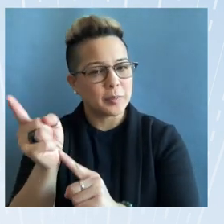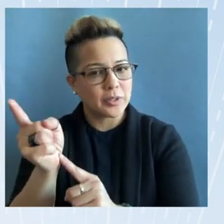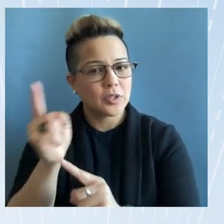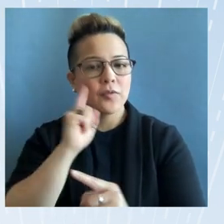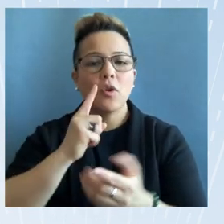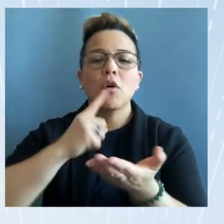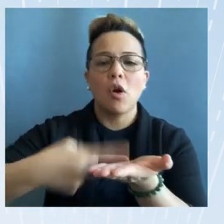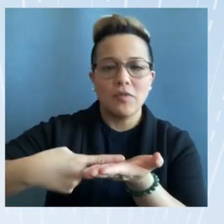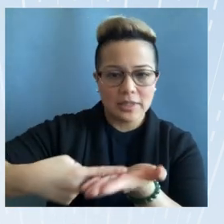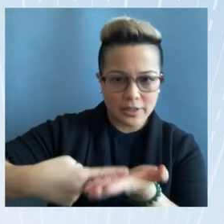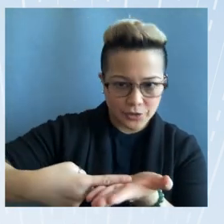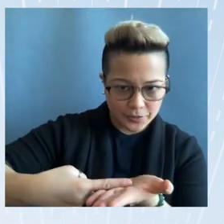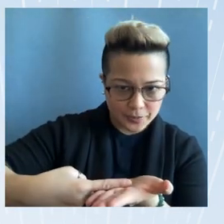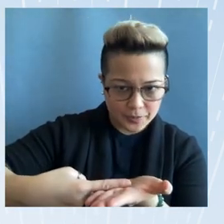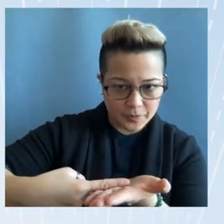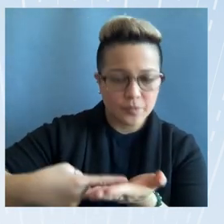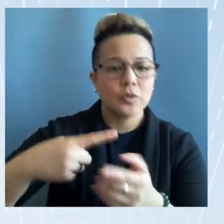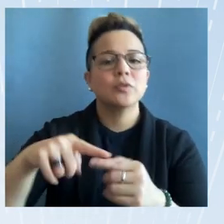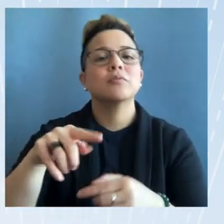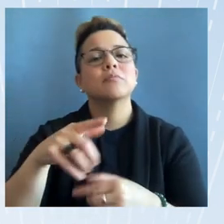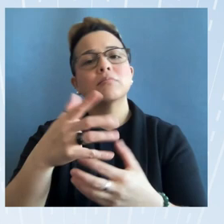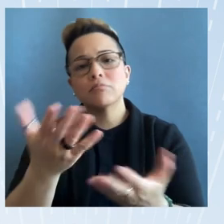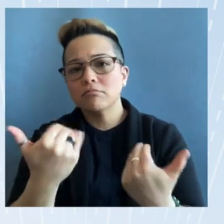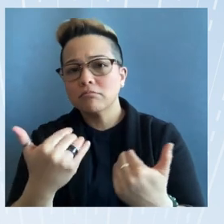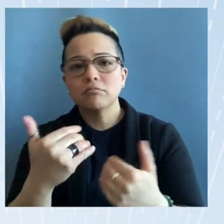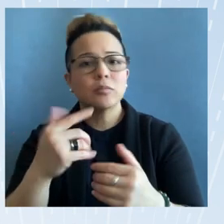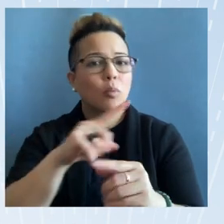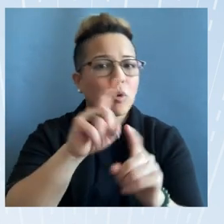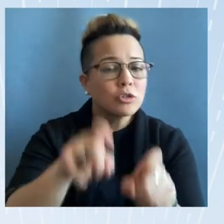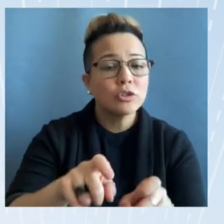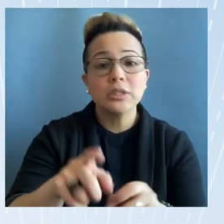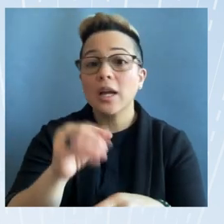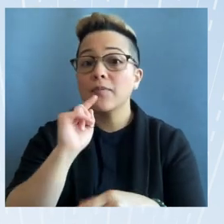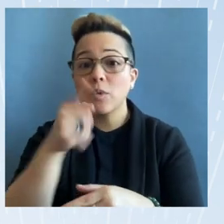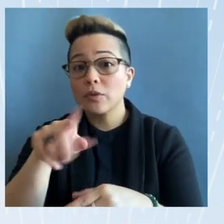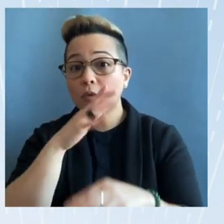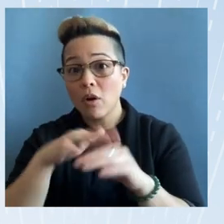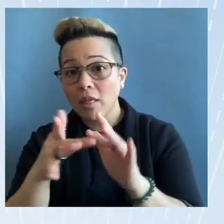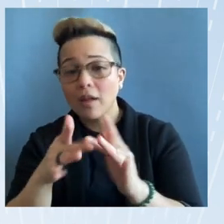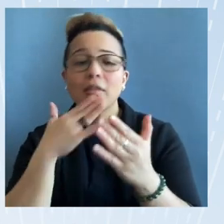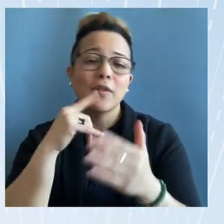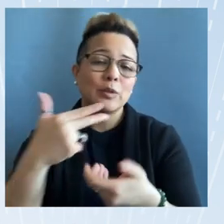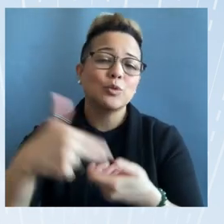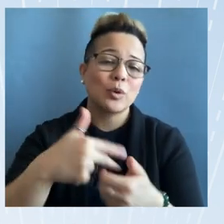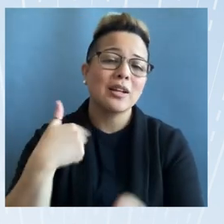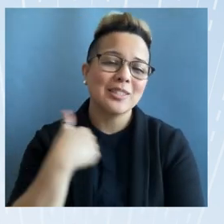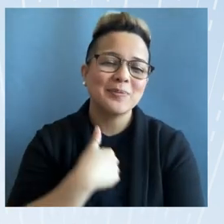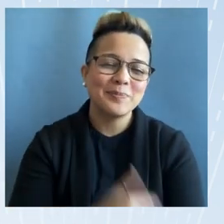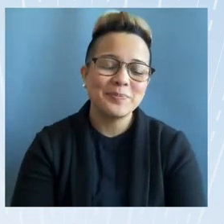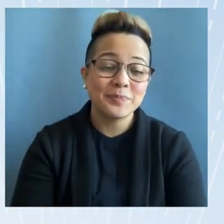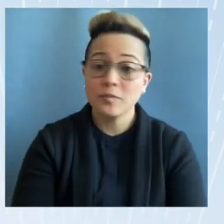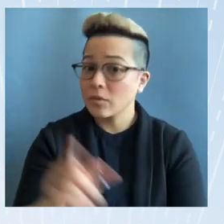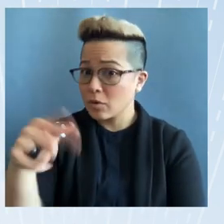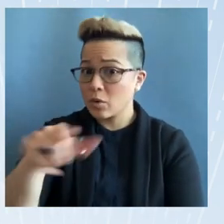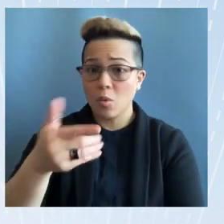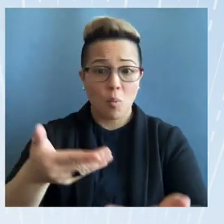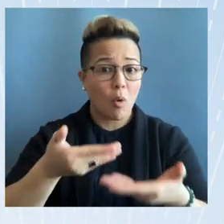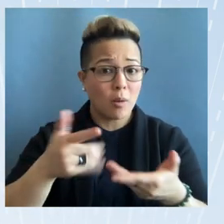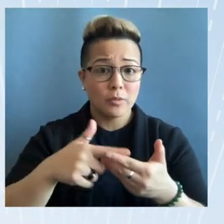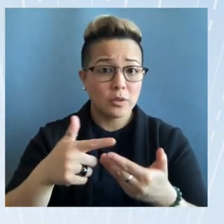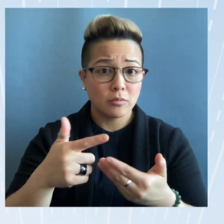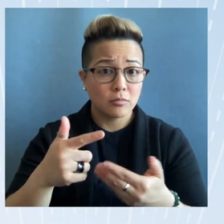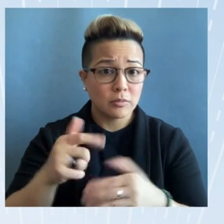conversation. To take questions. And again, for those of you that are online, thank you for joining us. You are welcome to submit